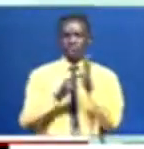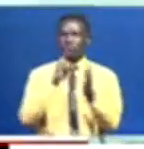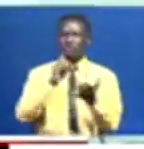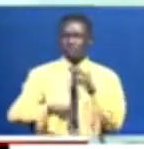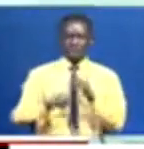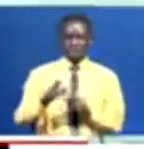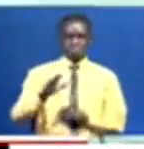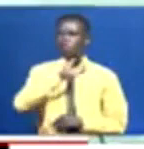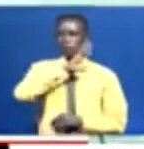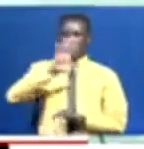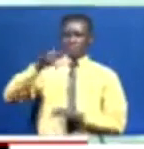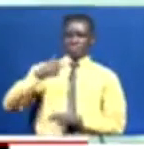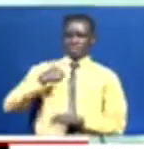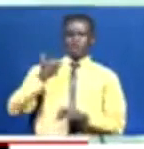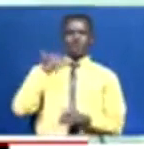where you sit,